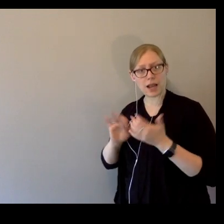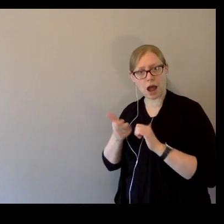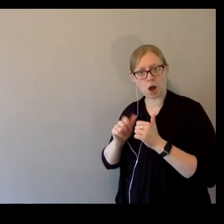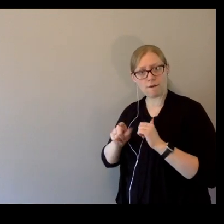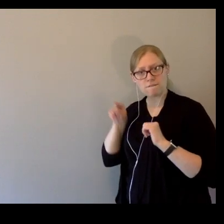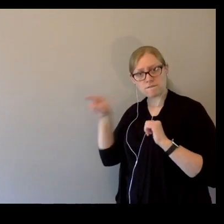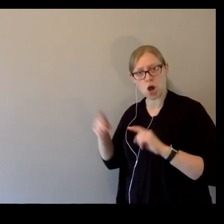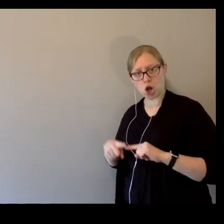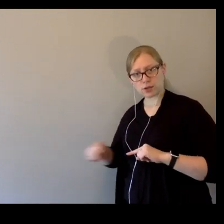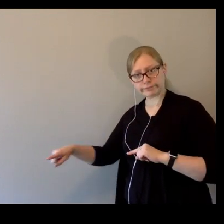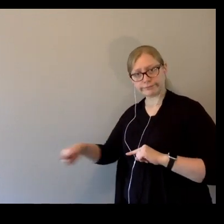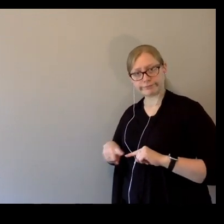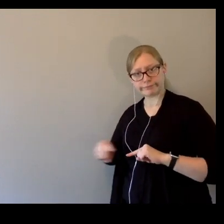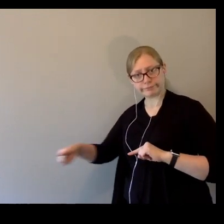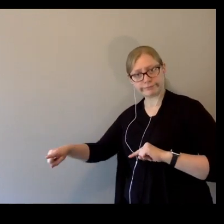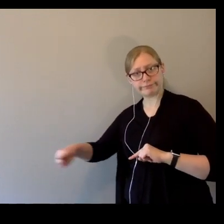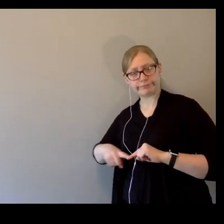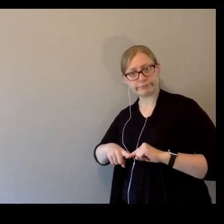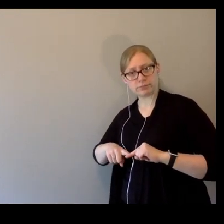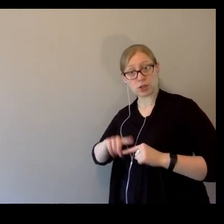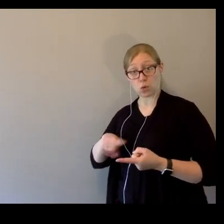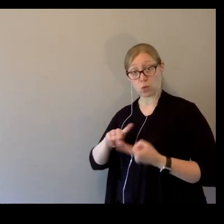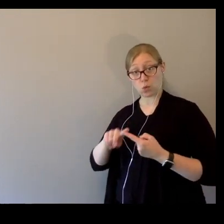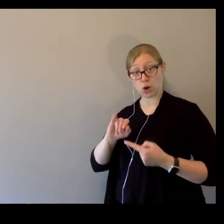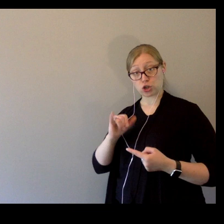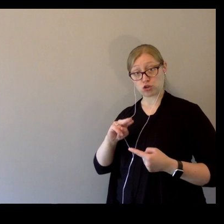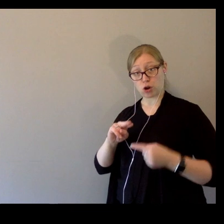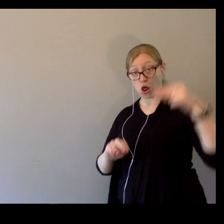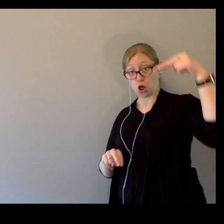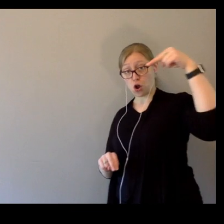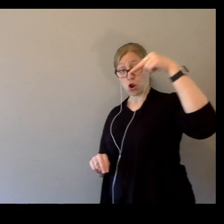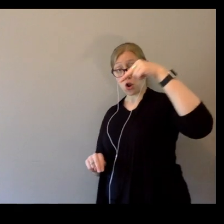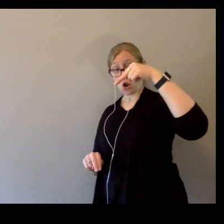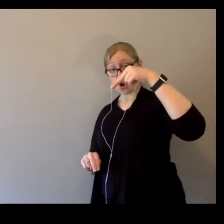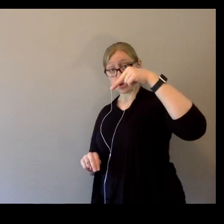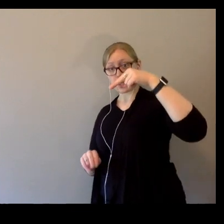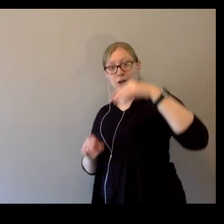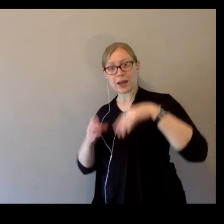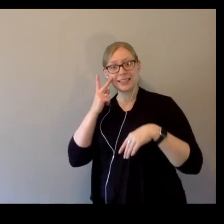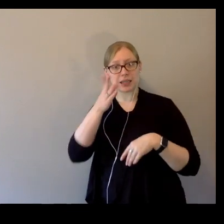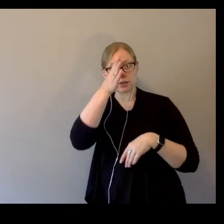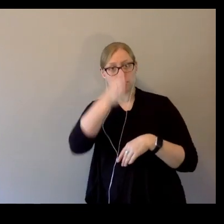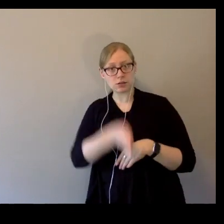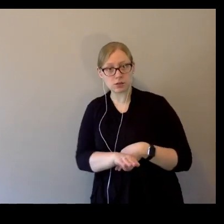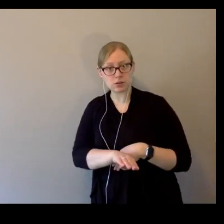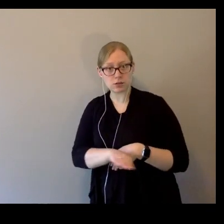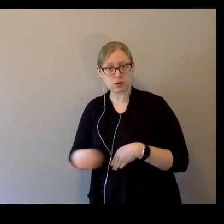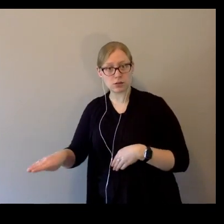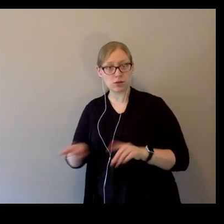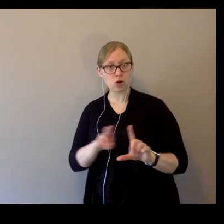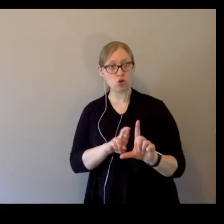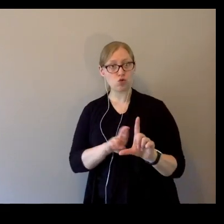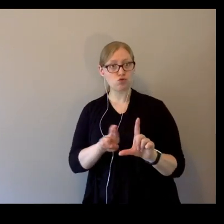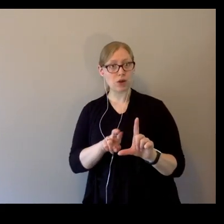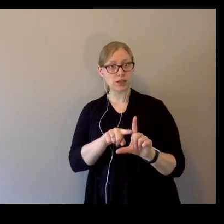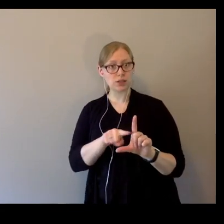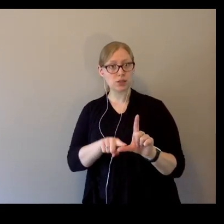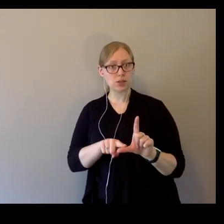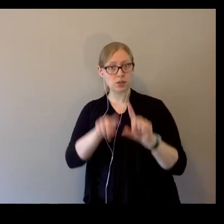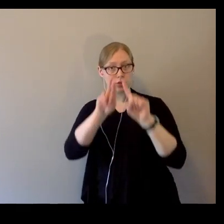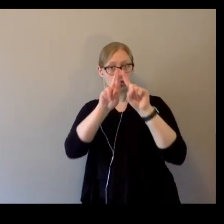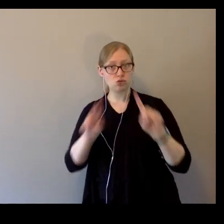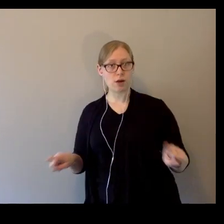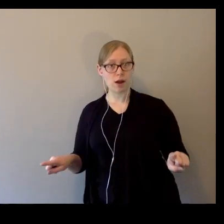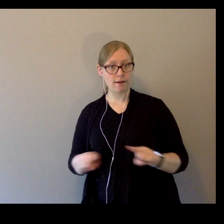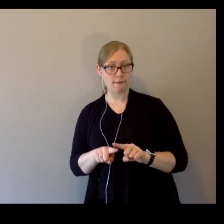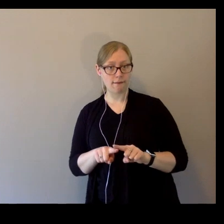when John looks down at his friend here, you can see we get a right triangle. But this right triangle, I'm gonna redraw it here,